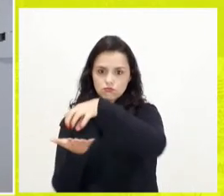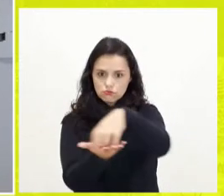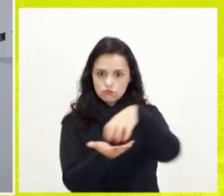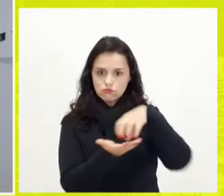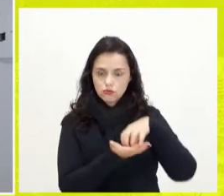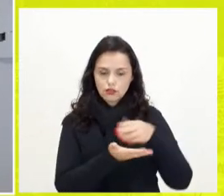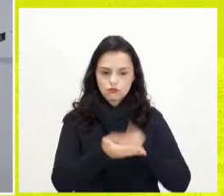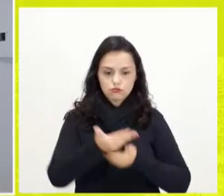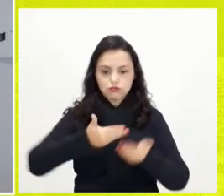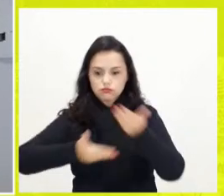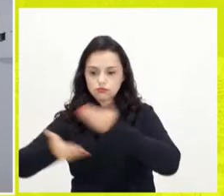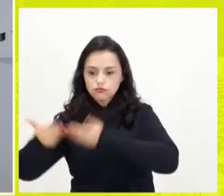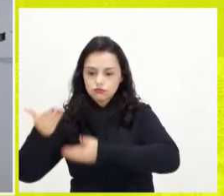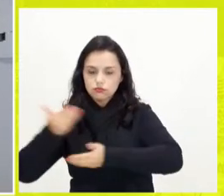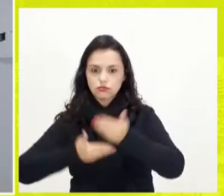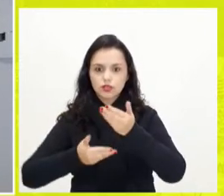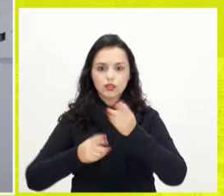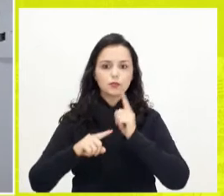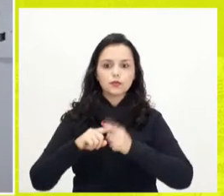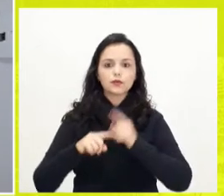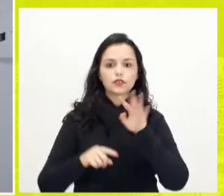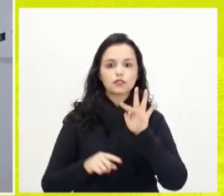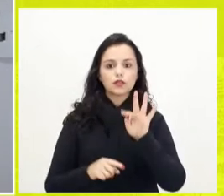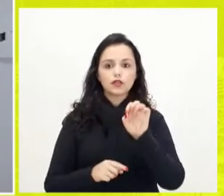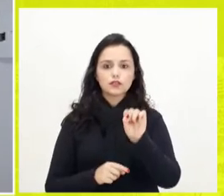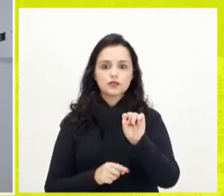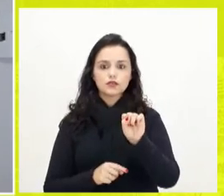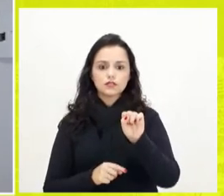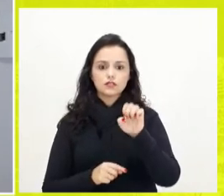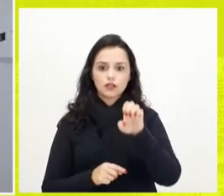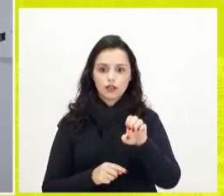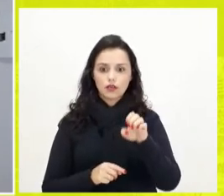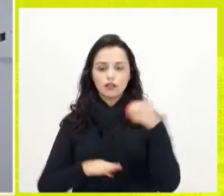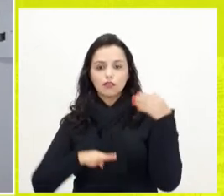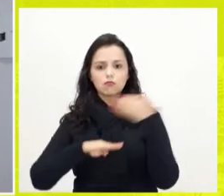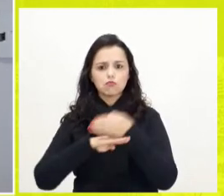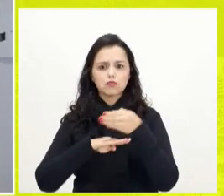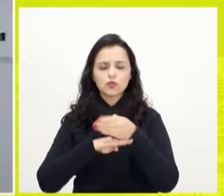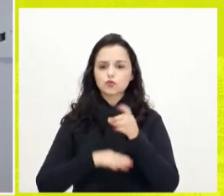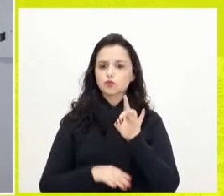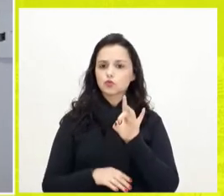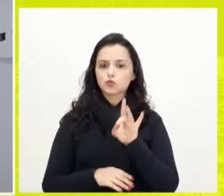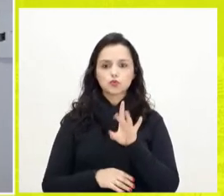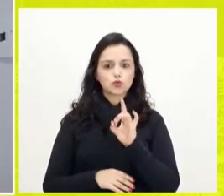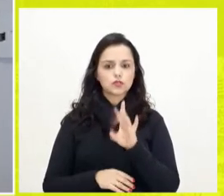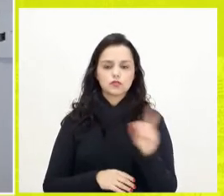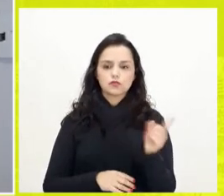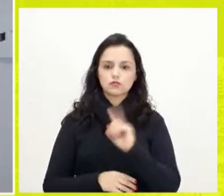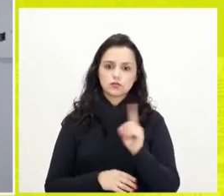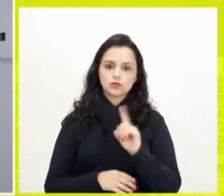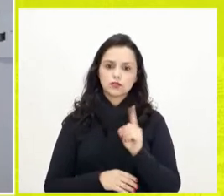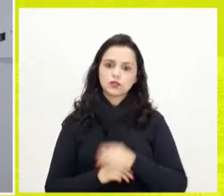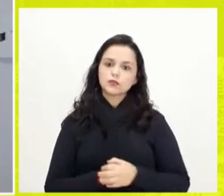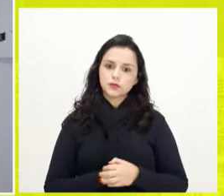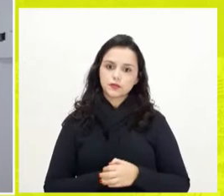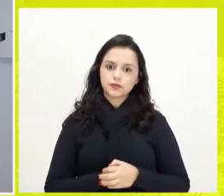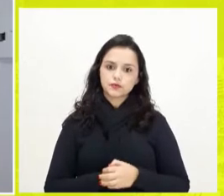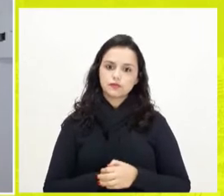between different areas and why doesn't the electoral